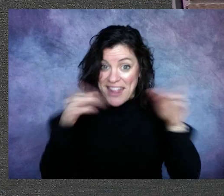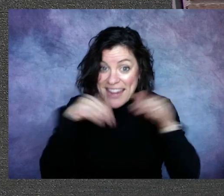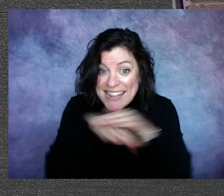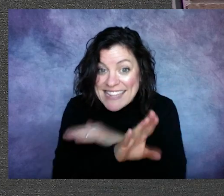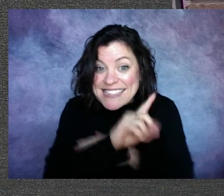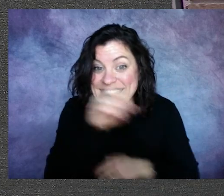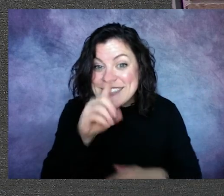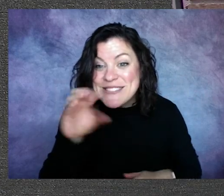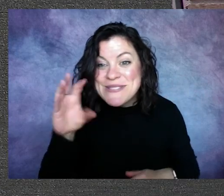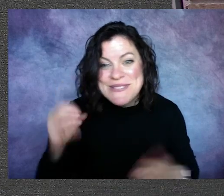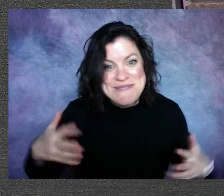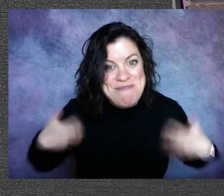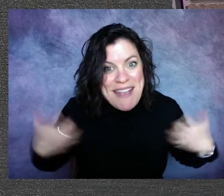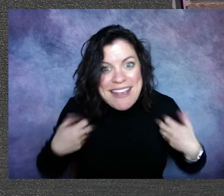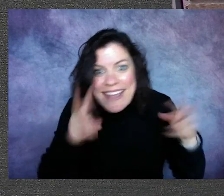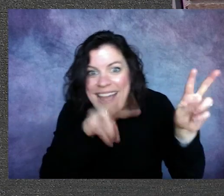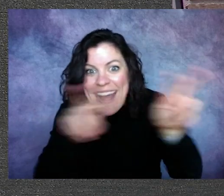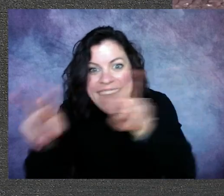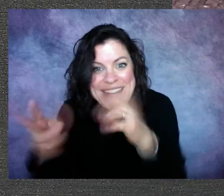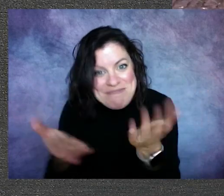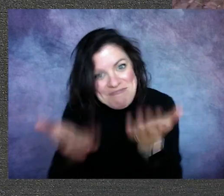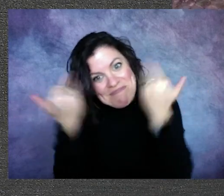watch some monkeys. So let's go.